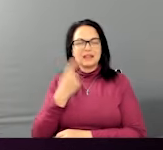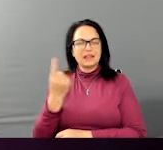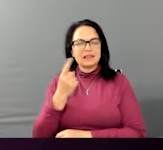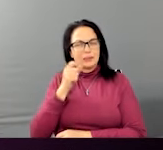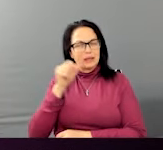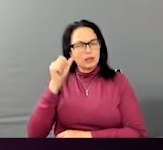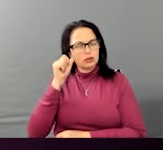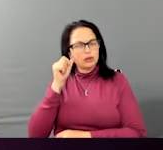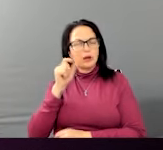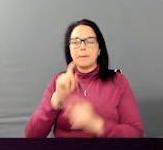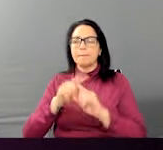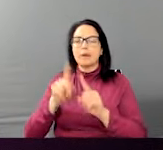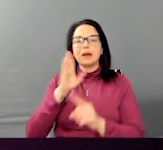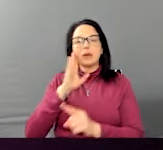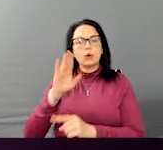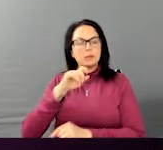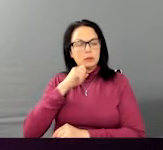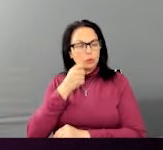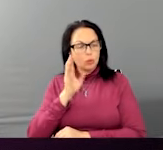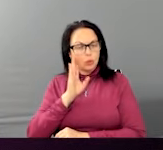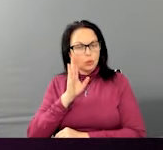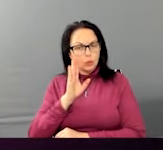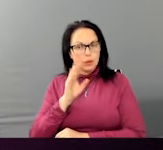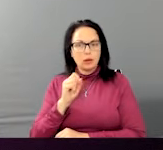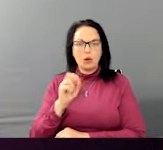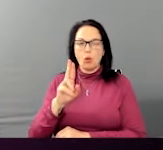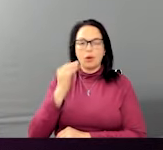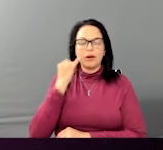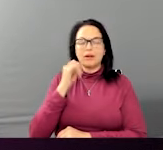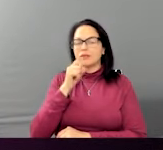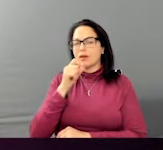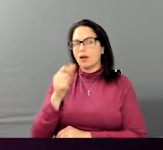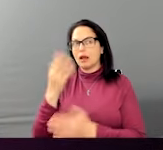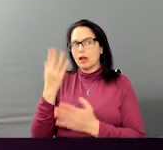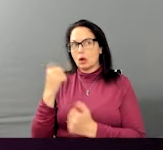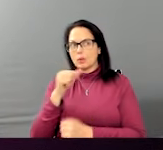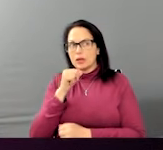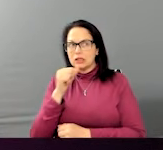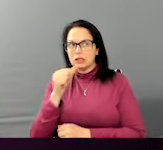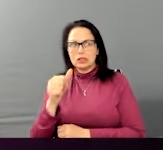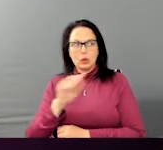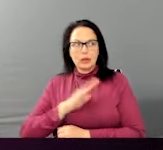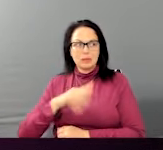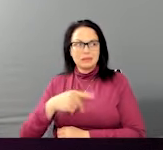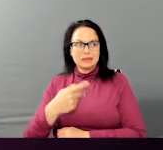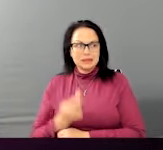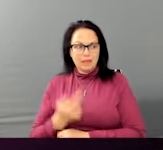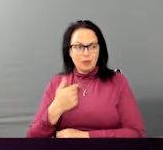and it's going to be really cool. So if they did, or if they didn't, then I hope they don't get mad at me for mentioning that they're going to.